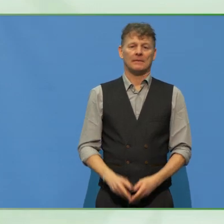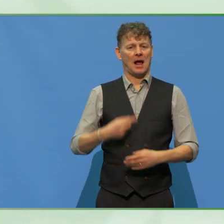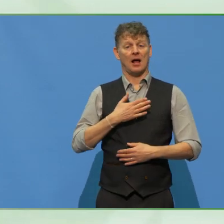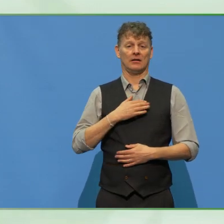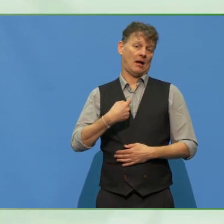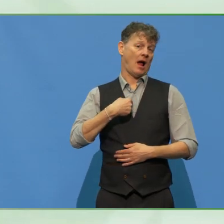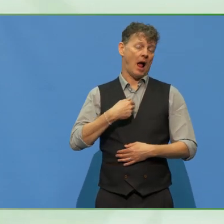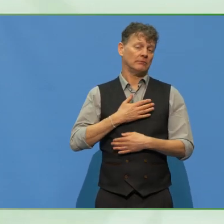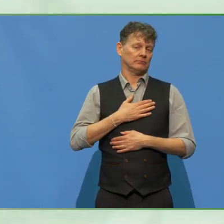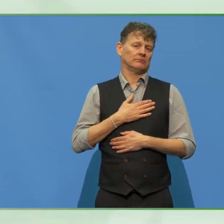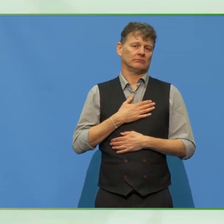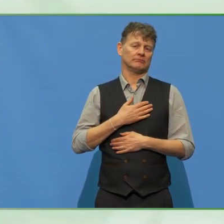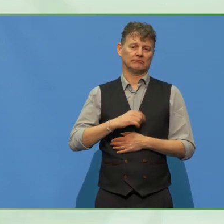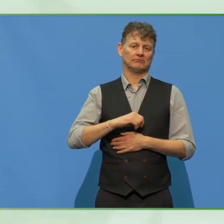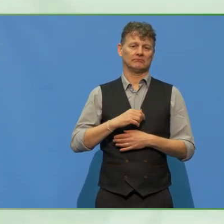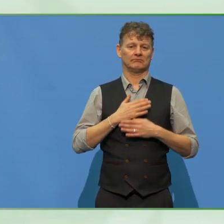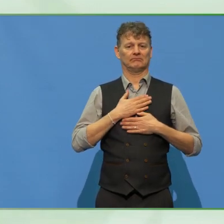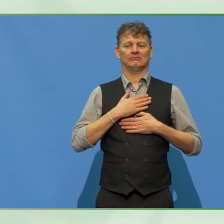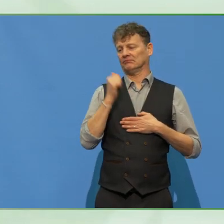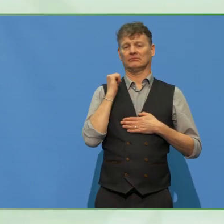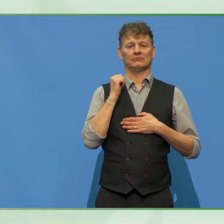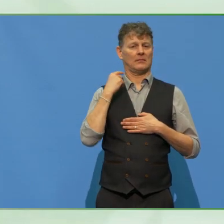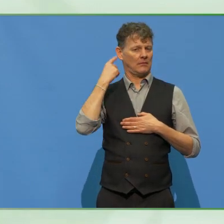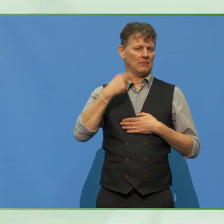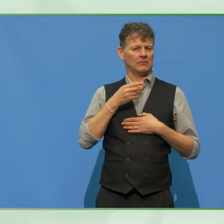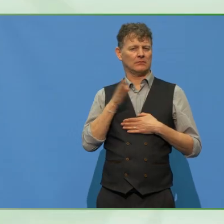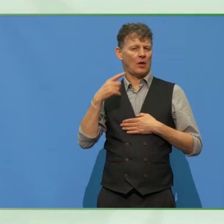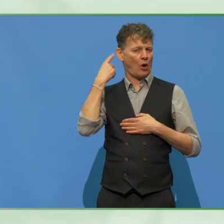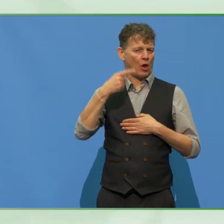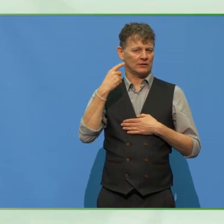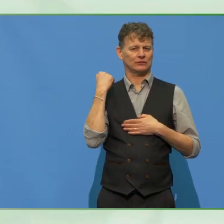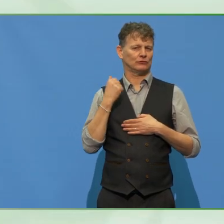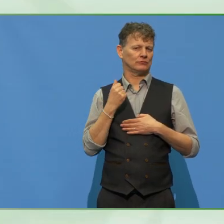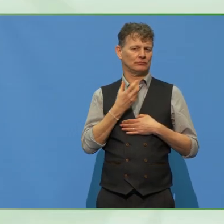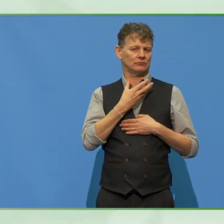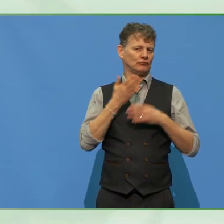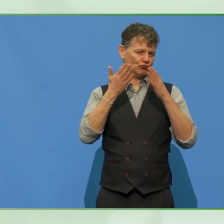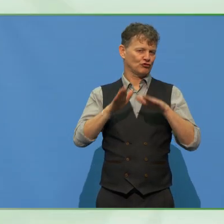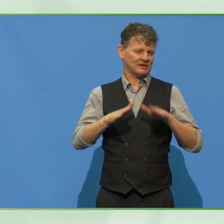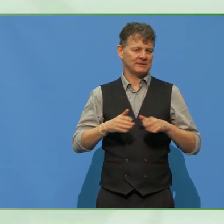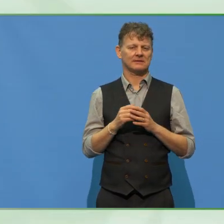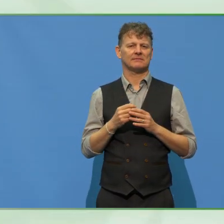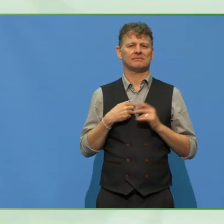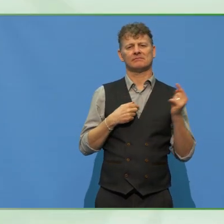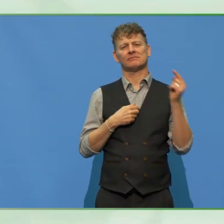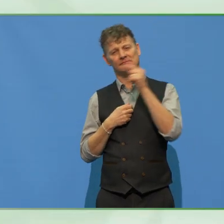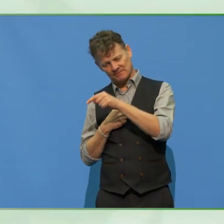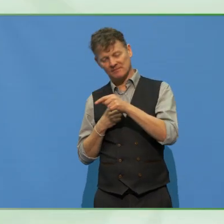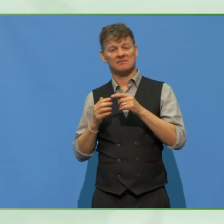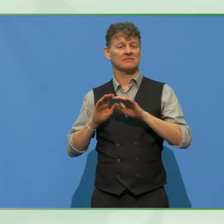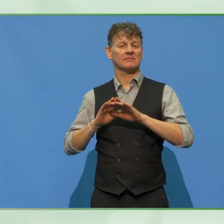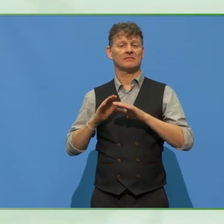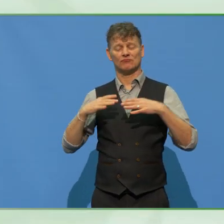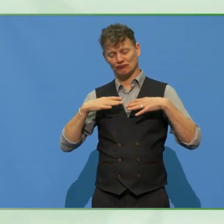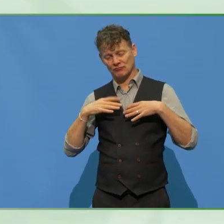I was in London over the Christmas break with my family, and I came back to my boss saying, hey, let's